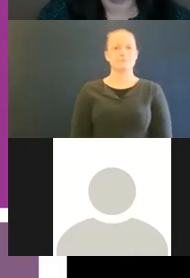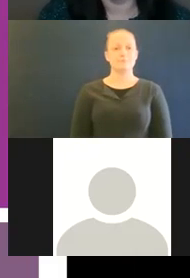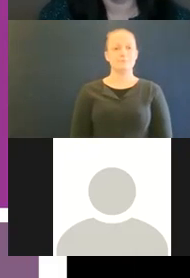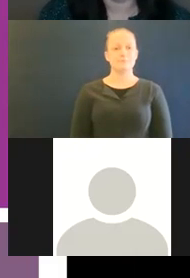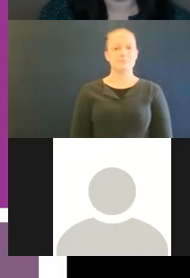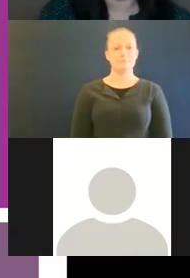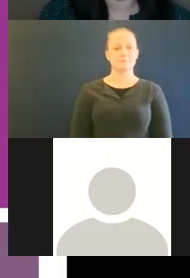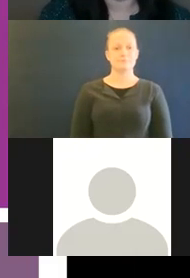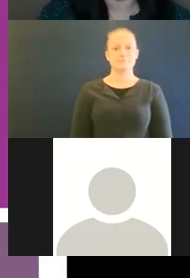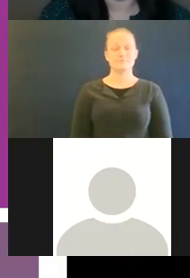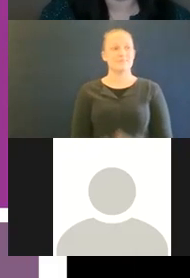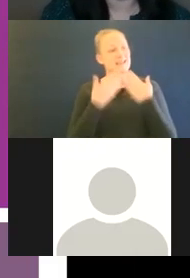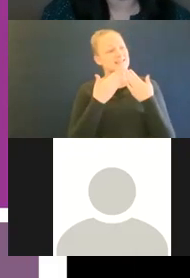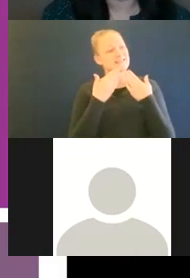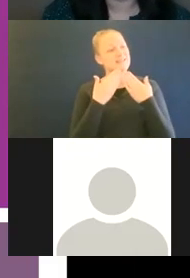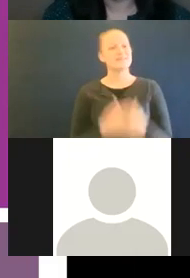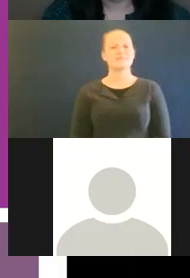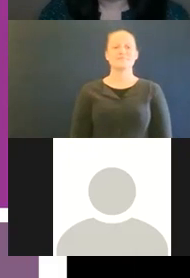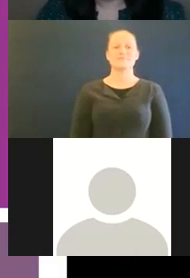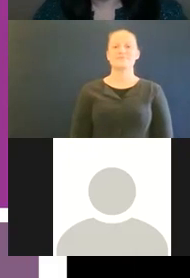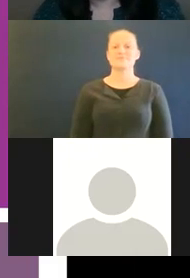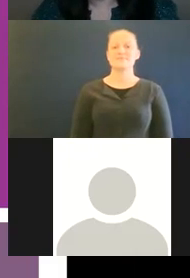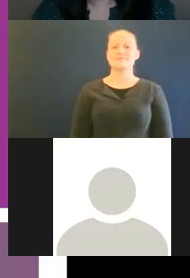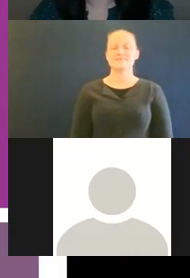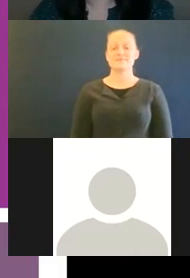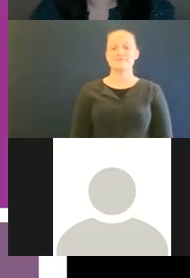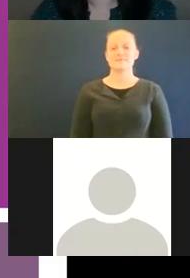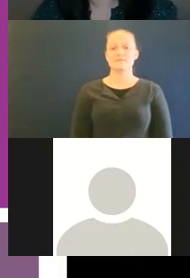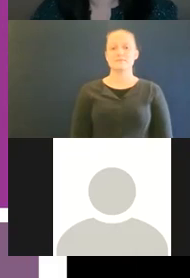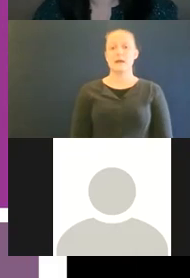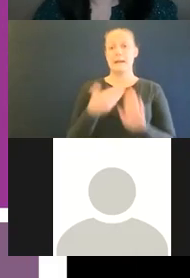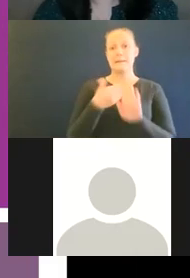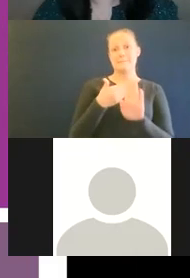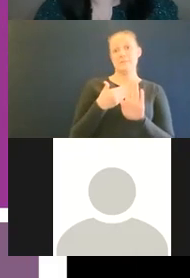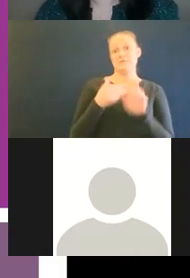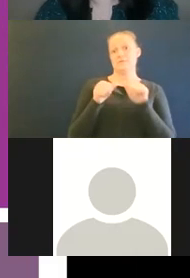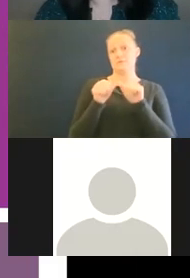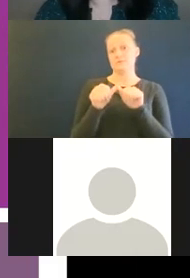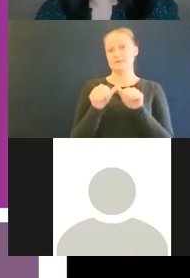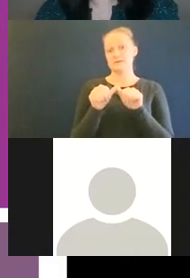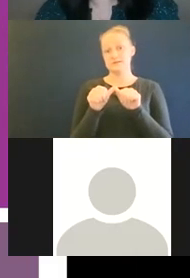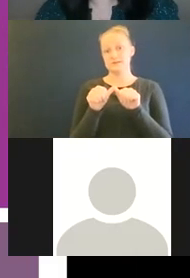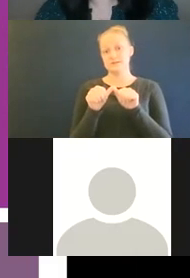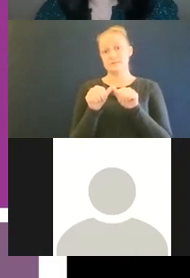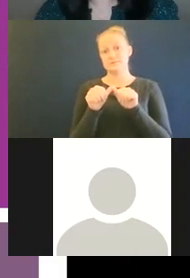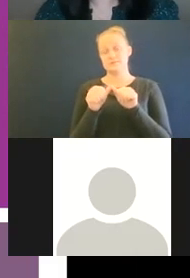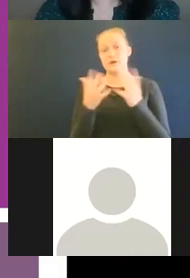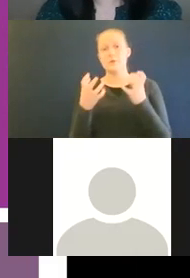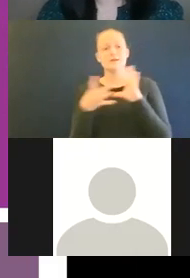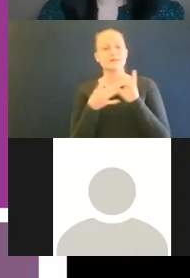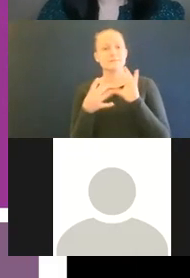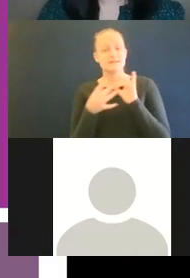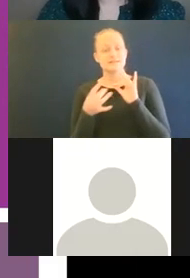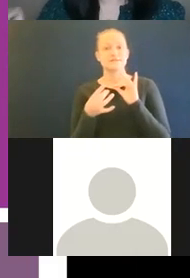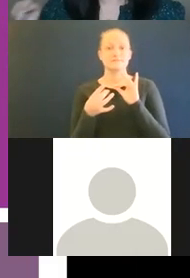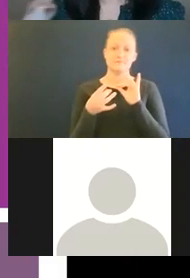Okay, thanks, Christine. One thing I do want to mention just before I get into core language, if